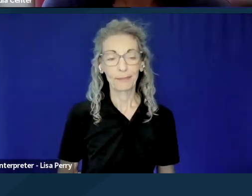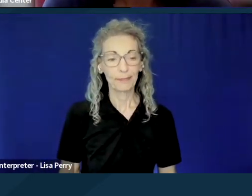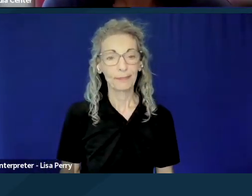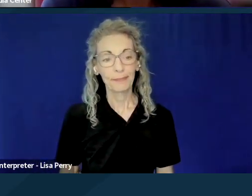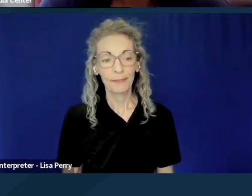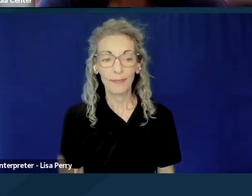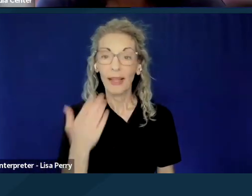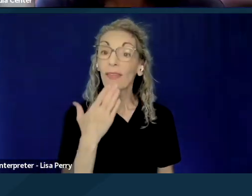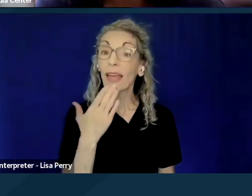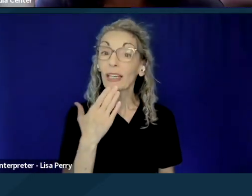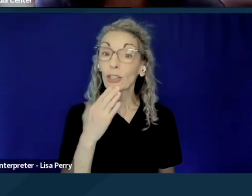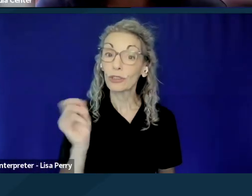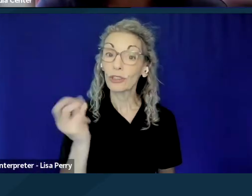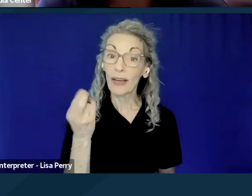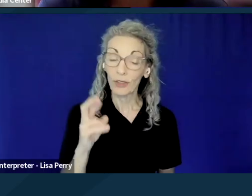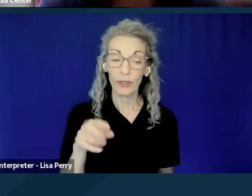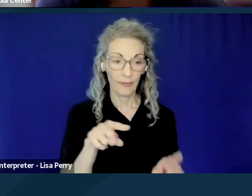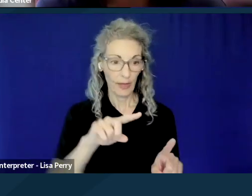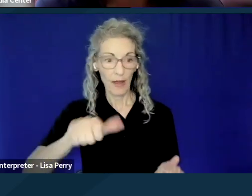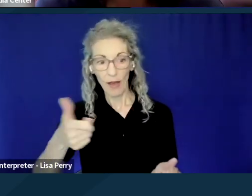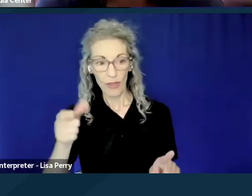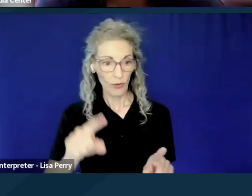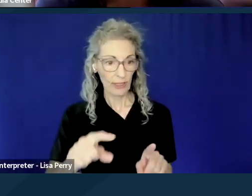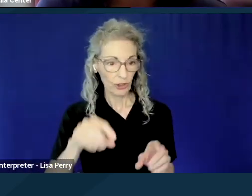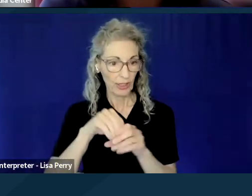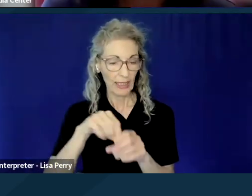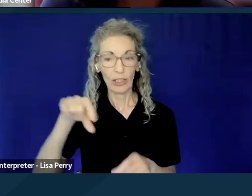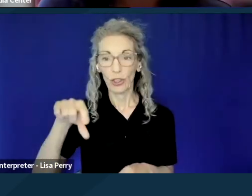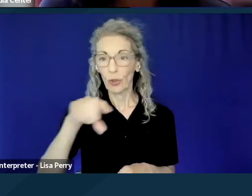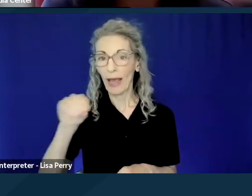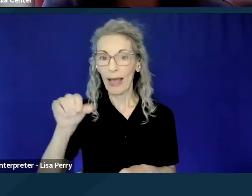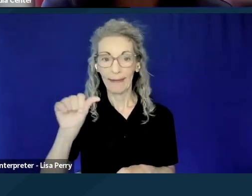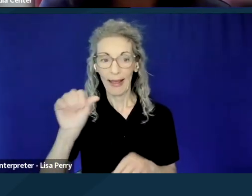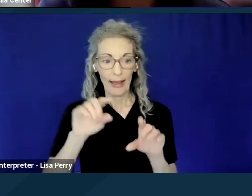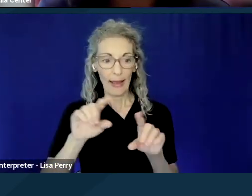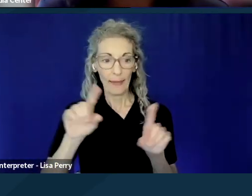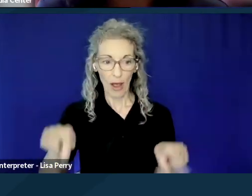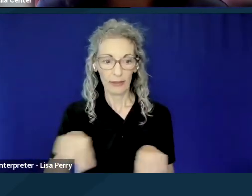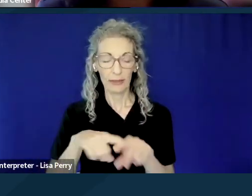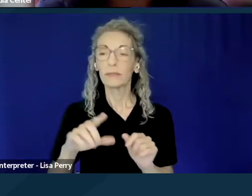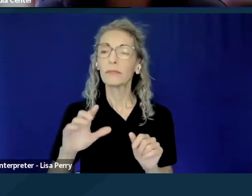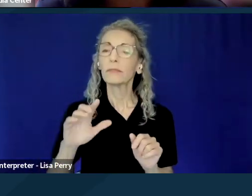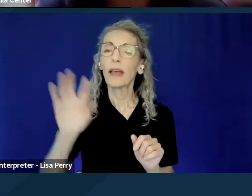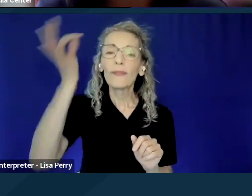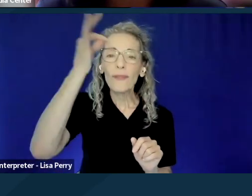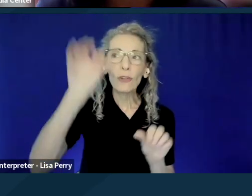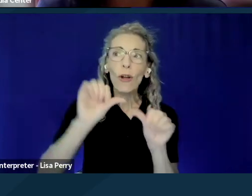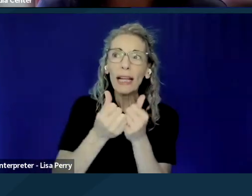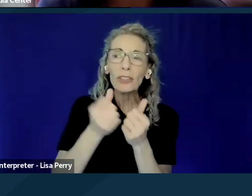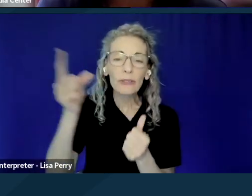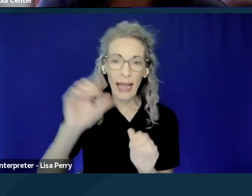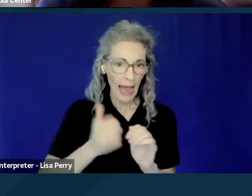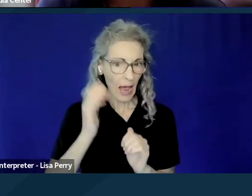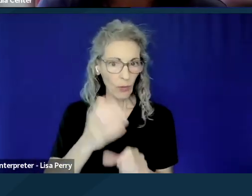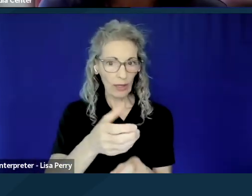Thanks, Jennifer. Here's another question that's in our Q&A box. How will a federal agency obtain disability